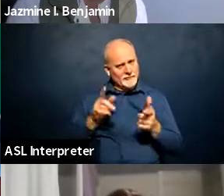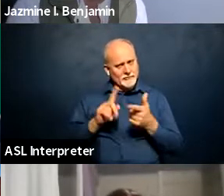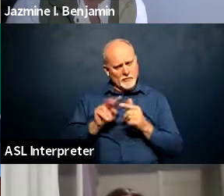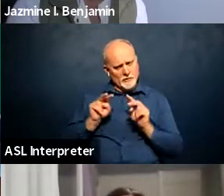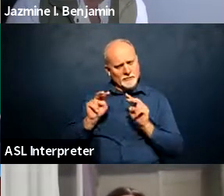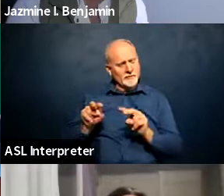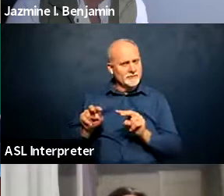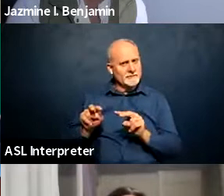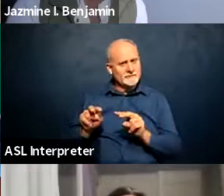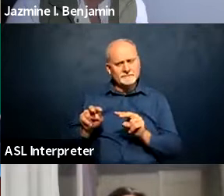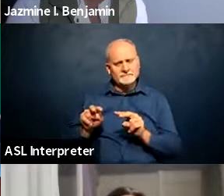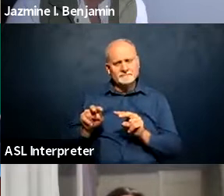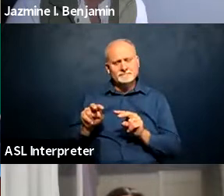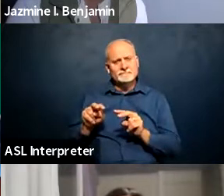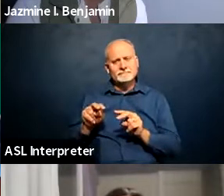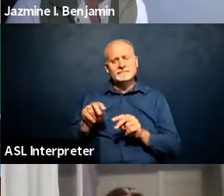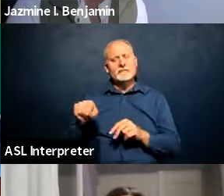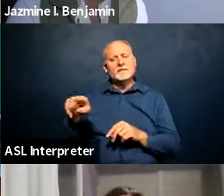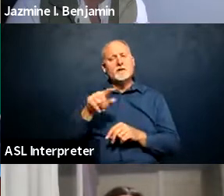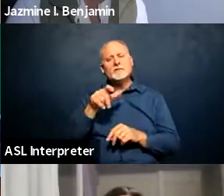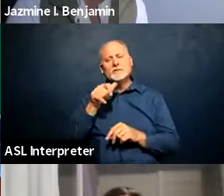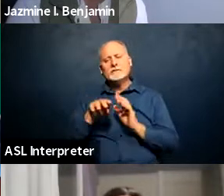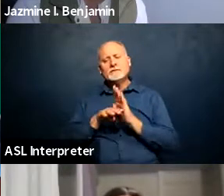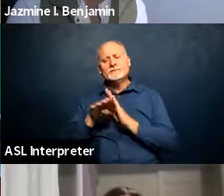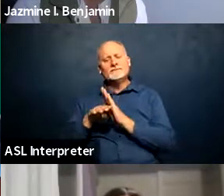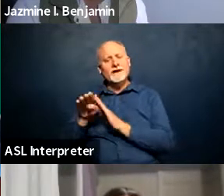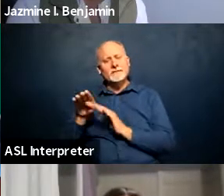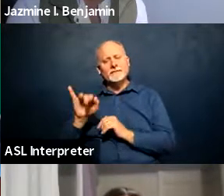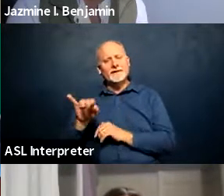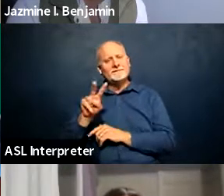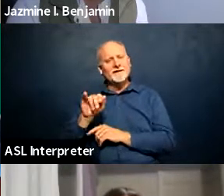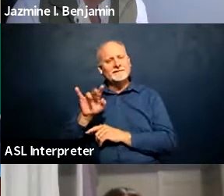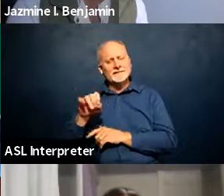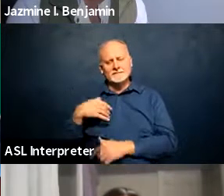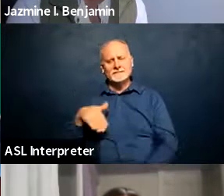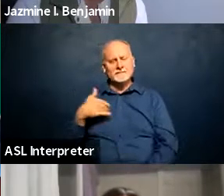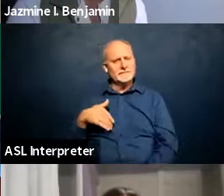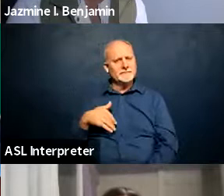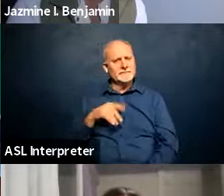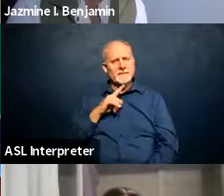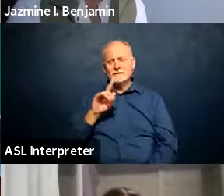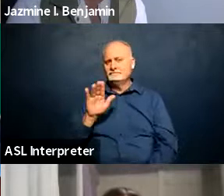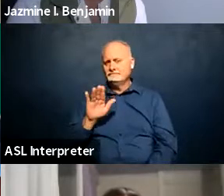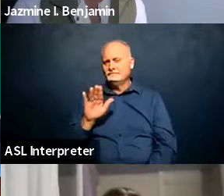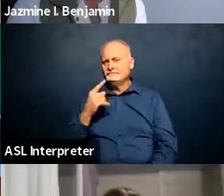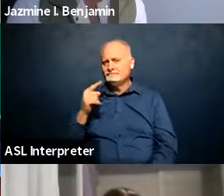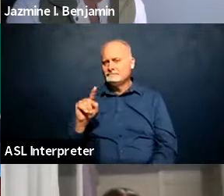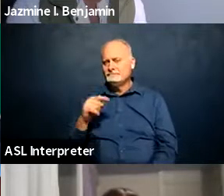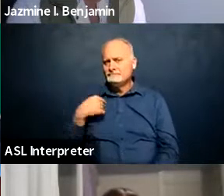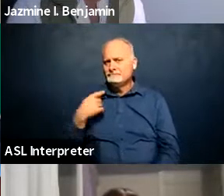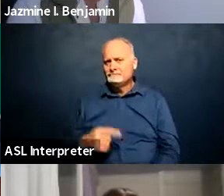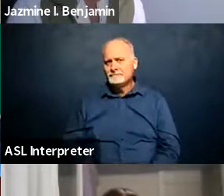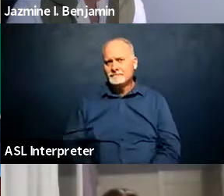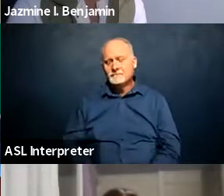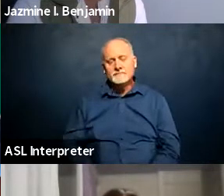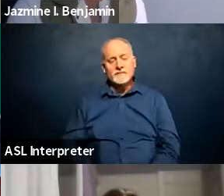some of the faces and the labs behind the development of the vaccine. It's really an incredible, incredible feat. So on behalf of